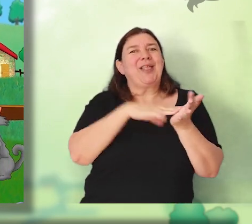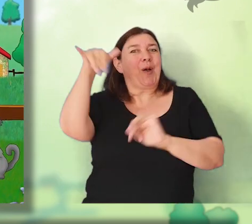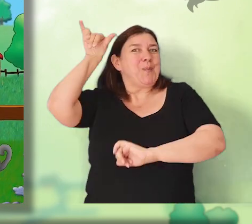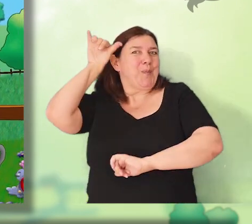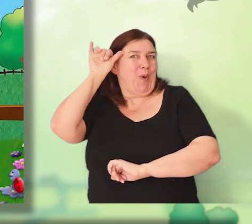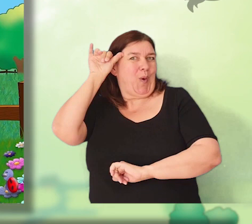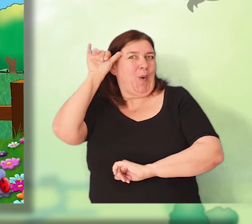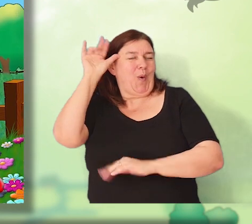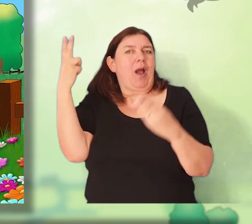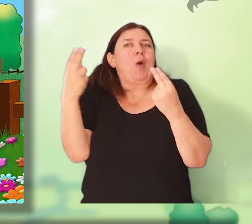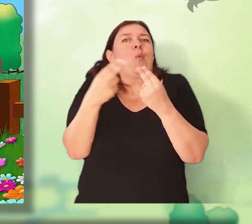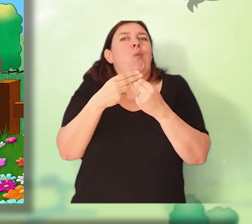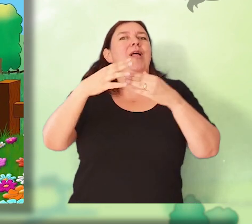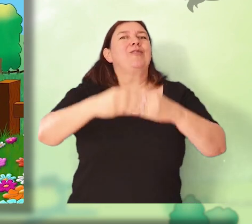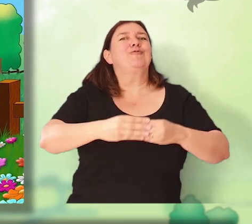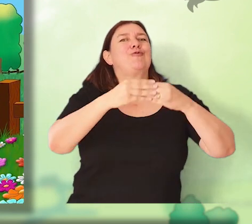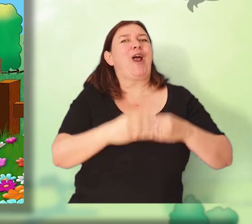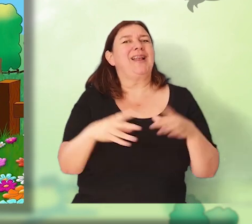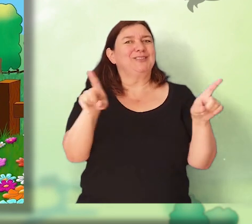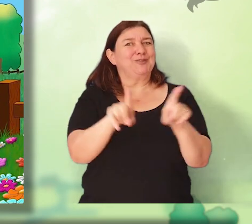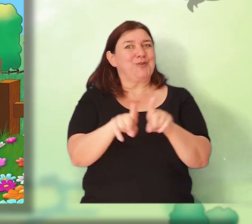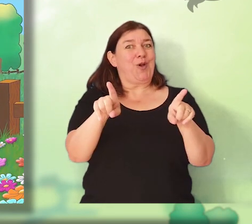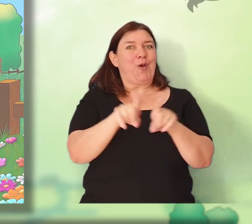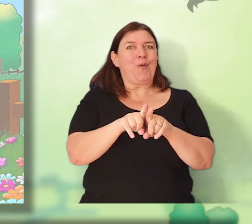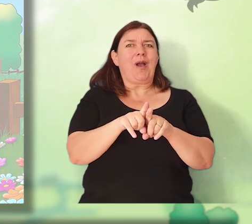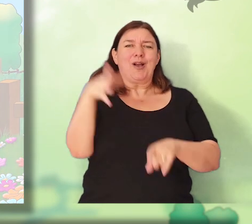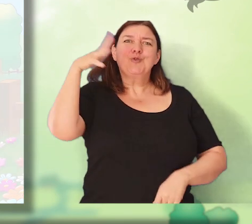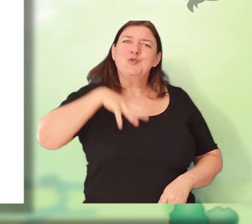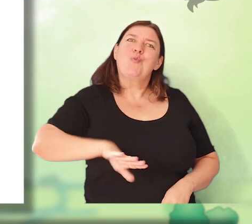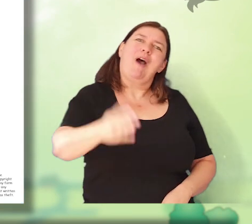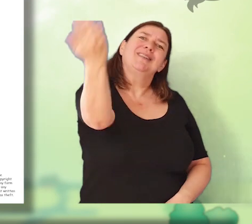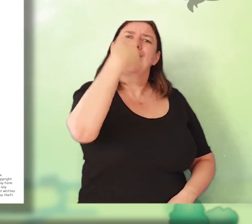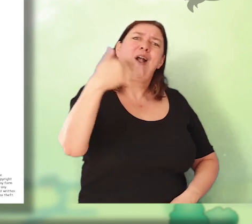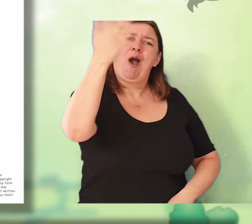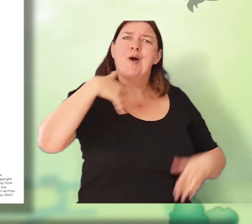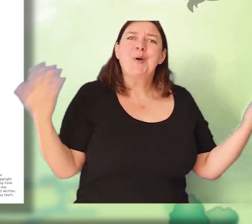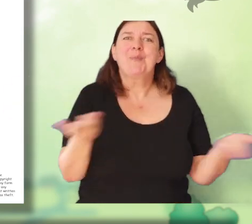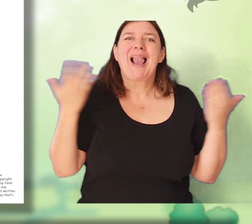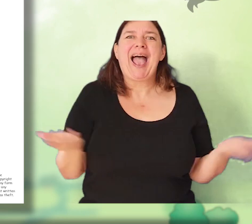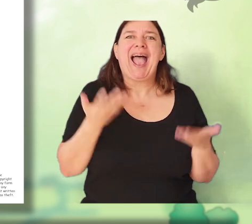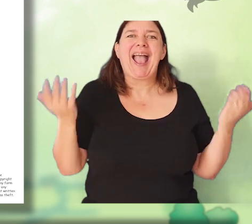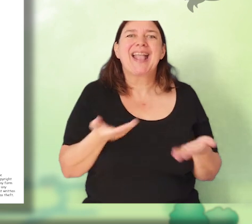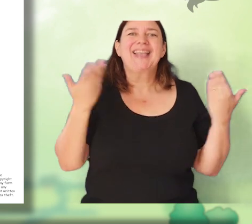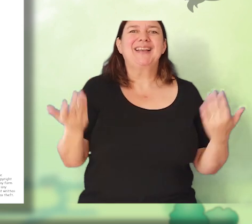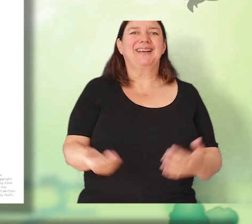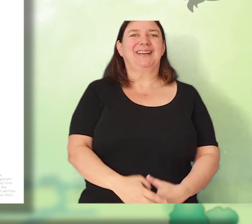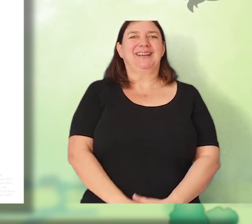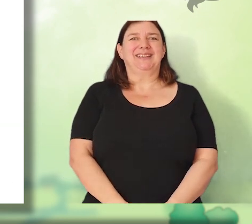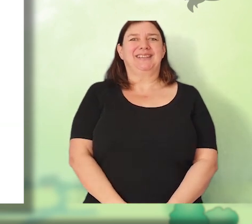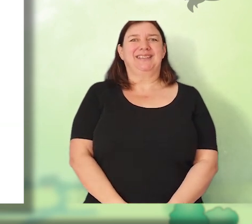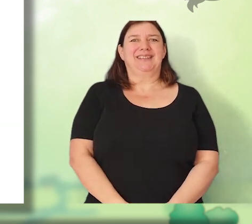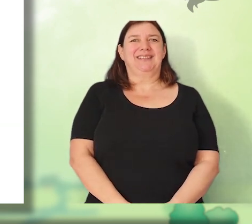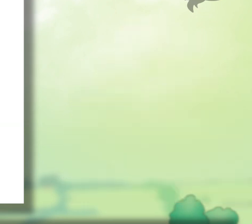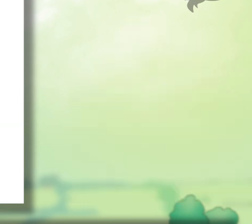you. Molly the Moo, and her friends too, would you like to come and